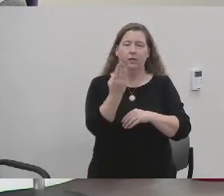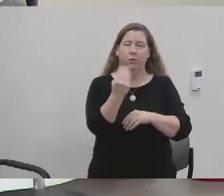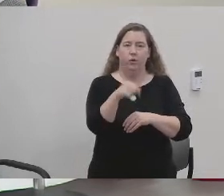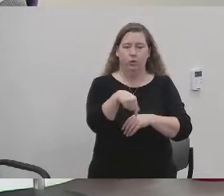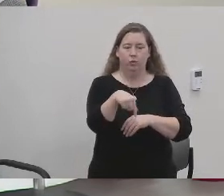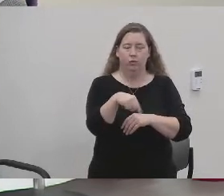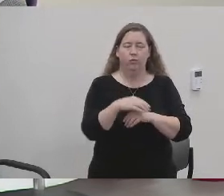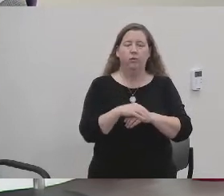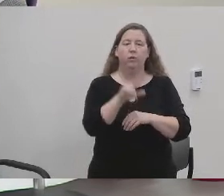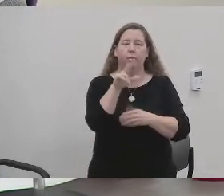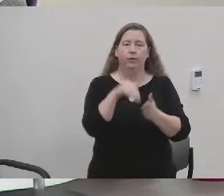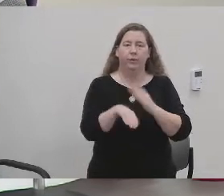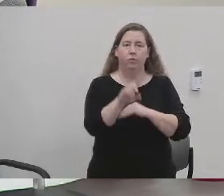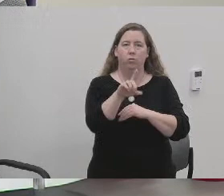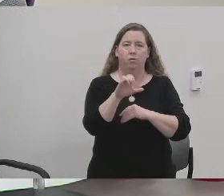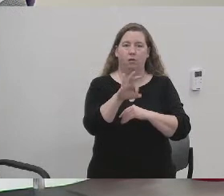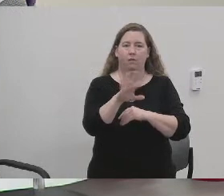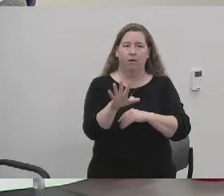14Q,